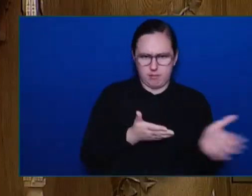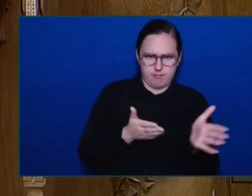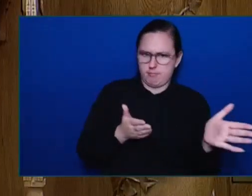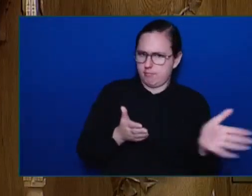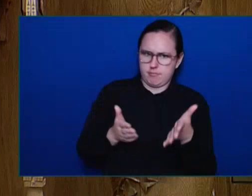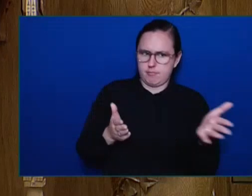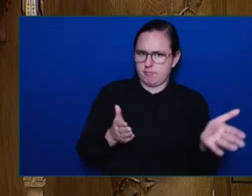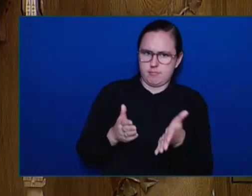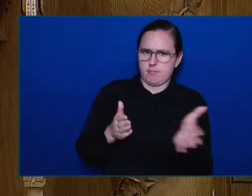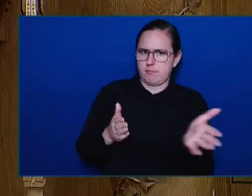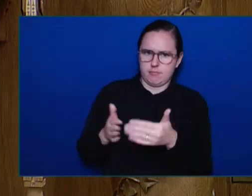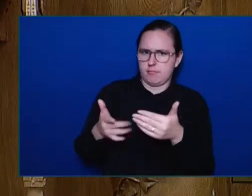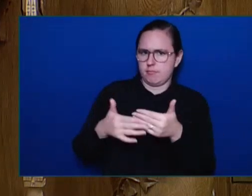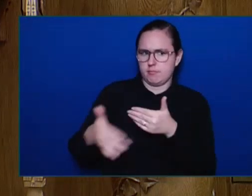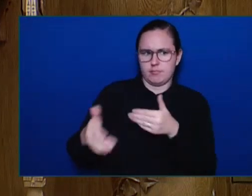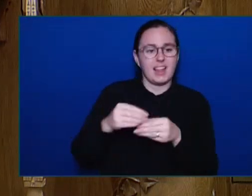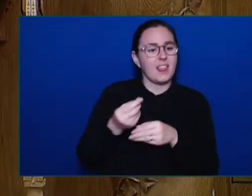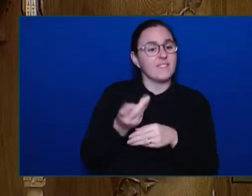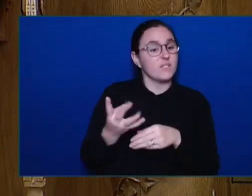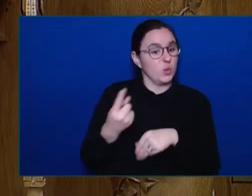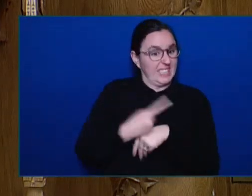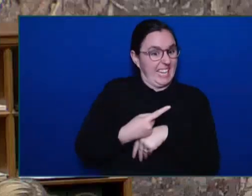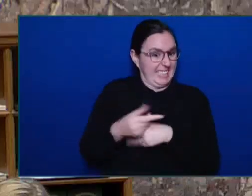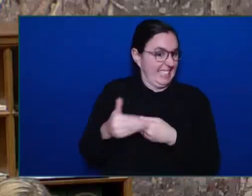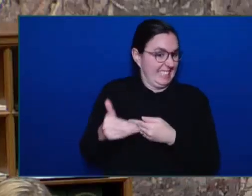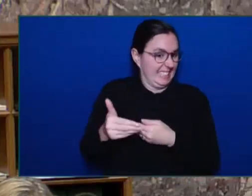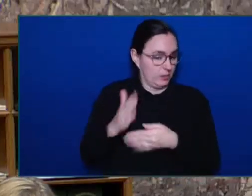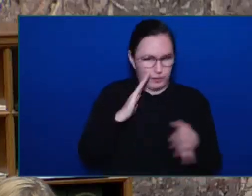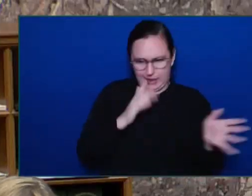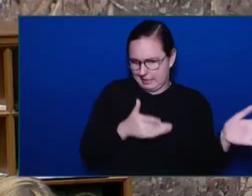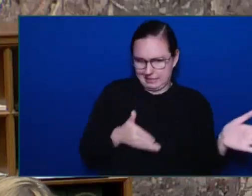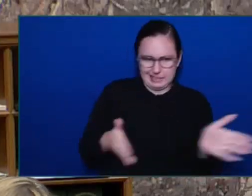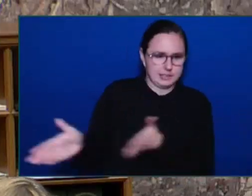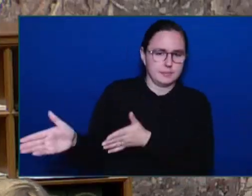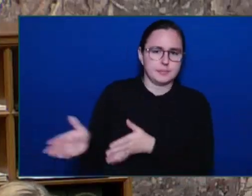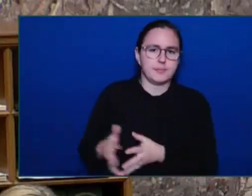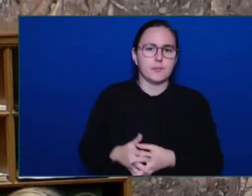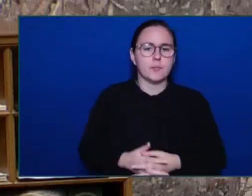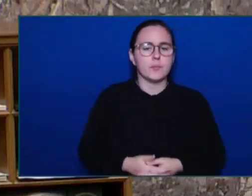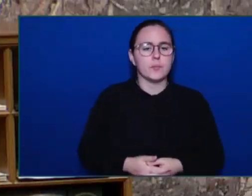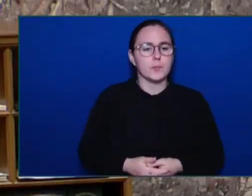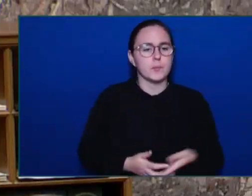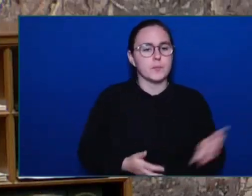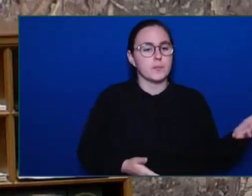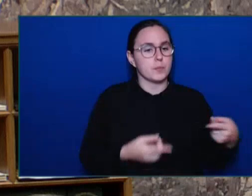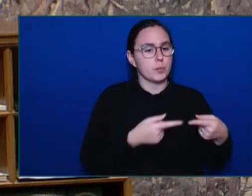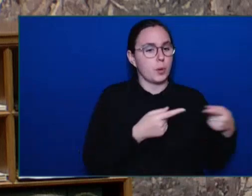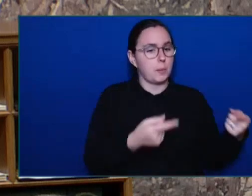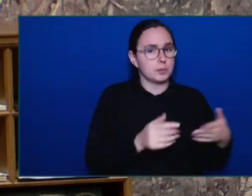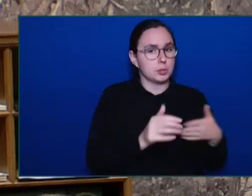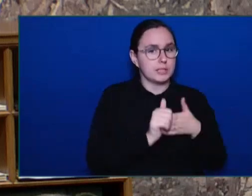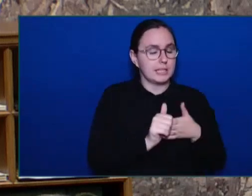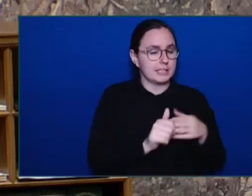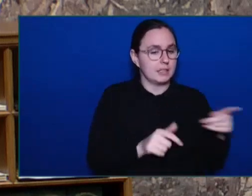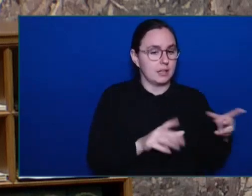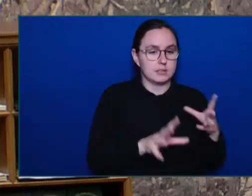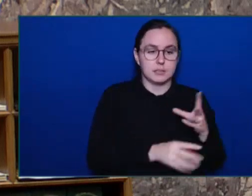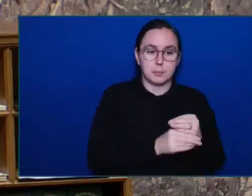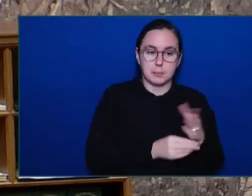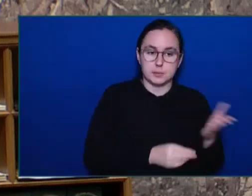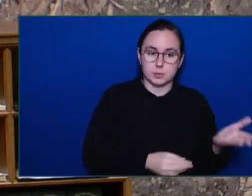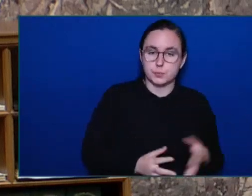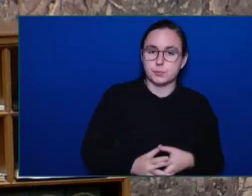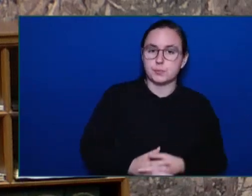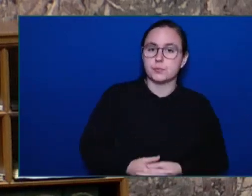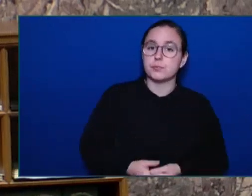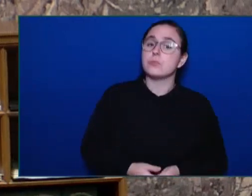Leader of the Official Opposition, supplemental. Well, thank you, Mr. Speaker, and I rarely agree with the housing minister, but I'll certainly agree with him that there hasn't been